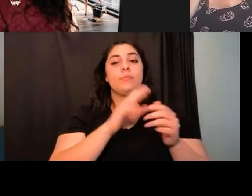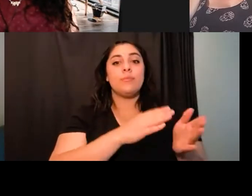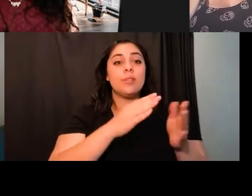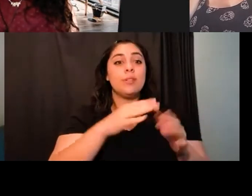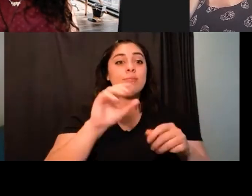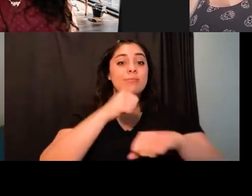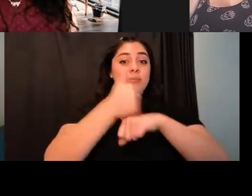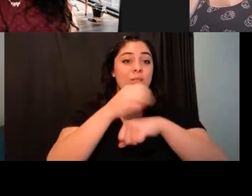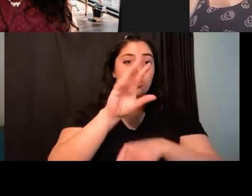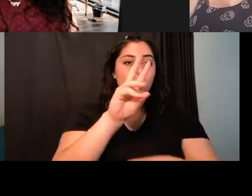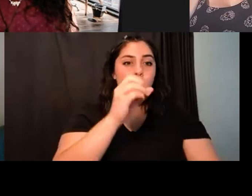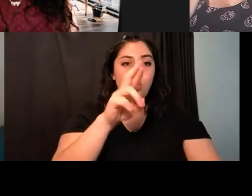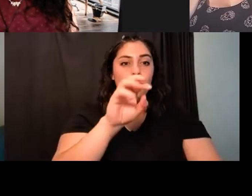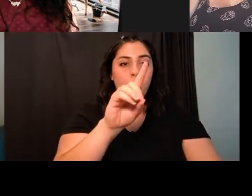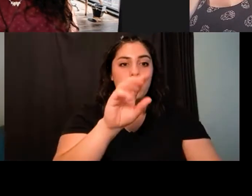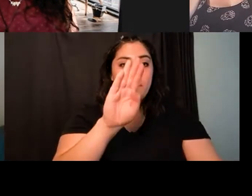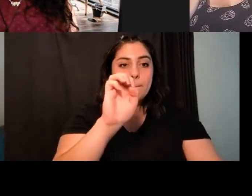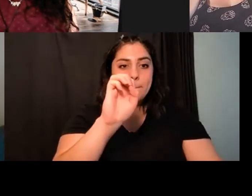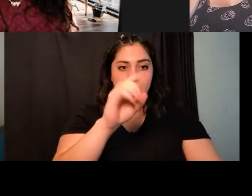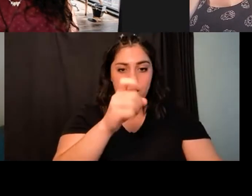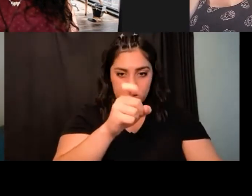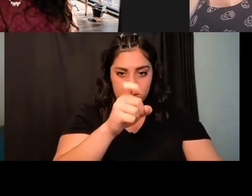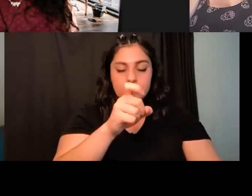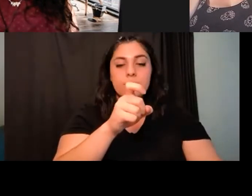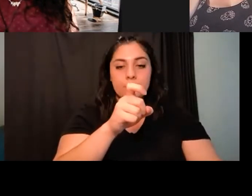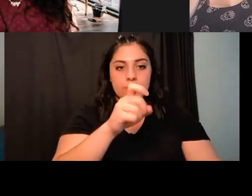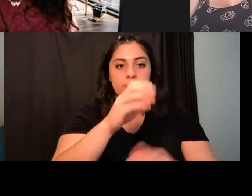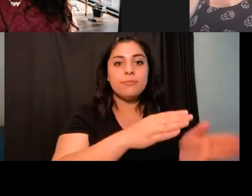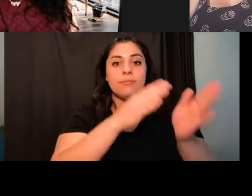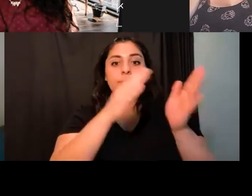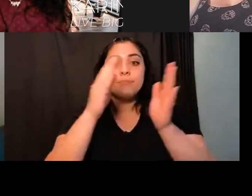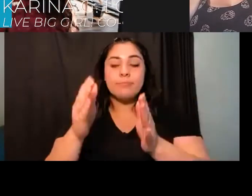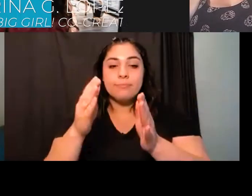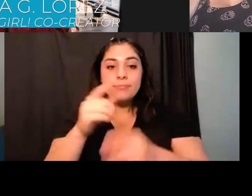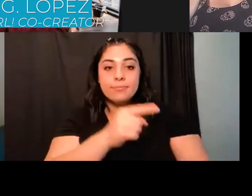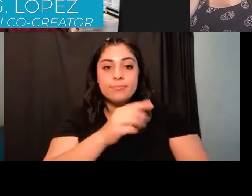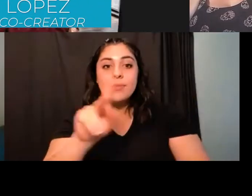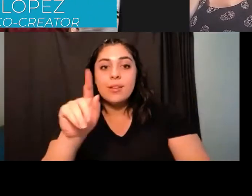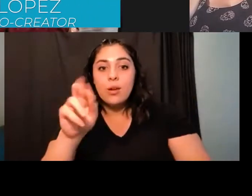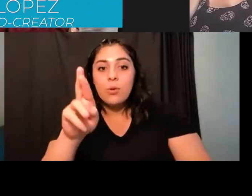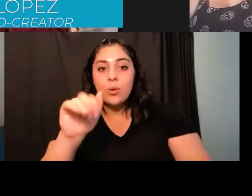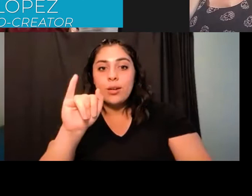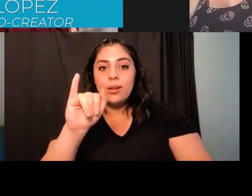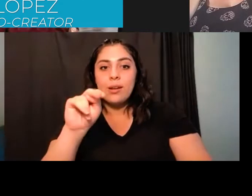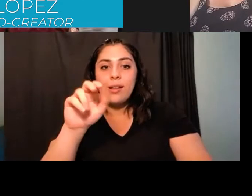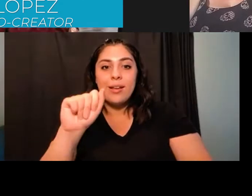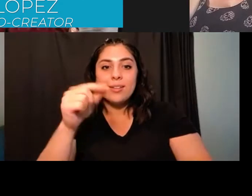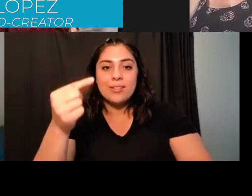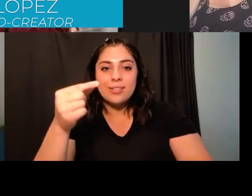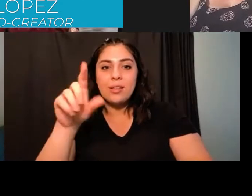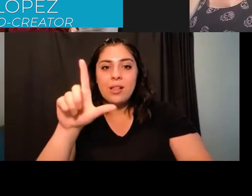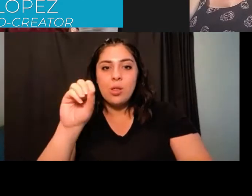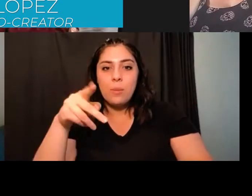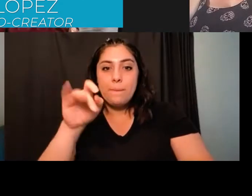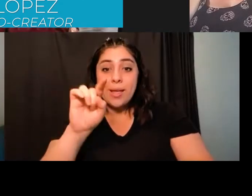Box. And then we're also going to be joined today by Karina G. Lopez, who is also a New York